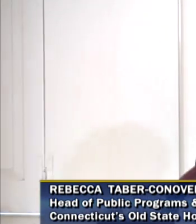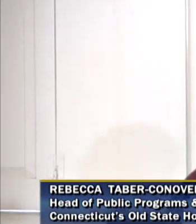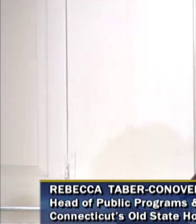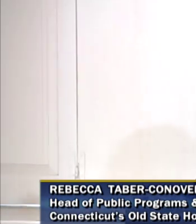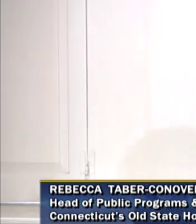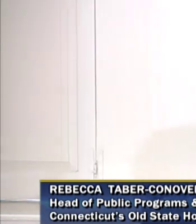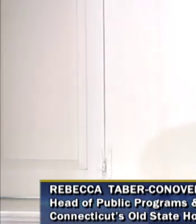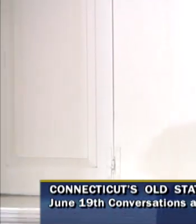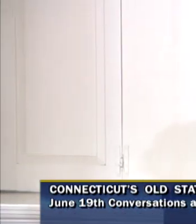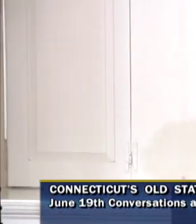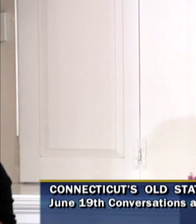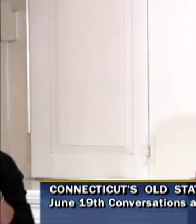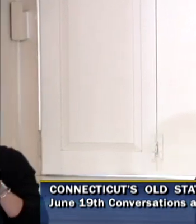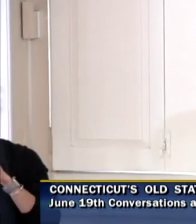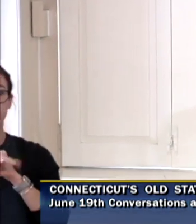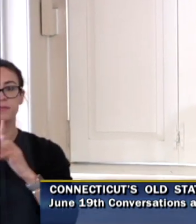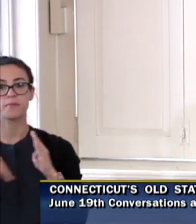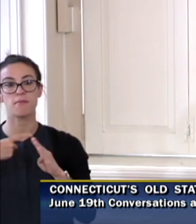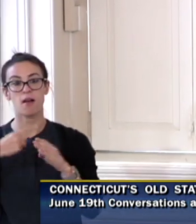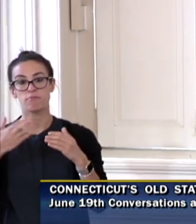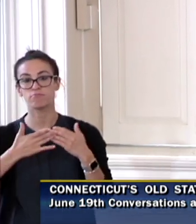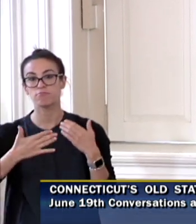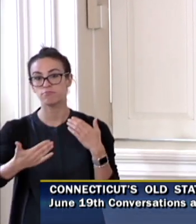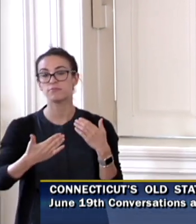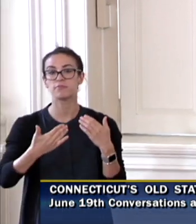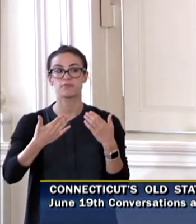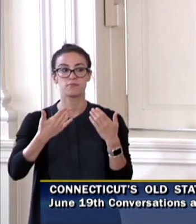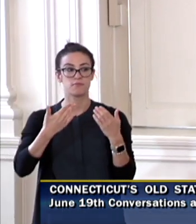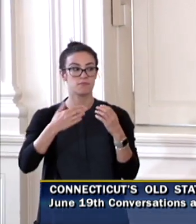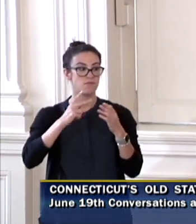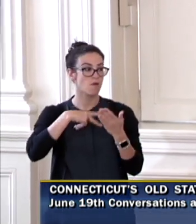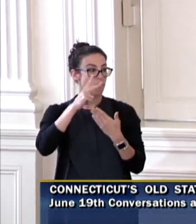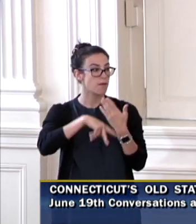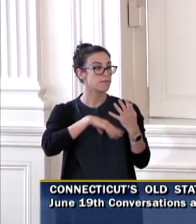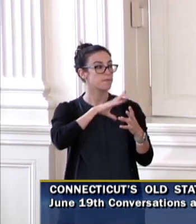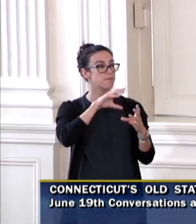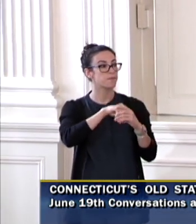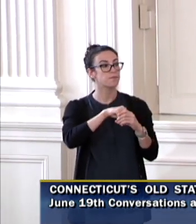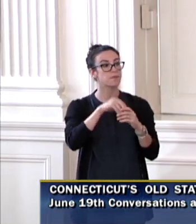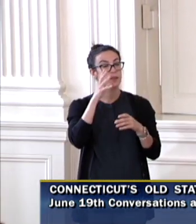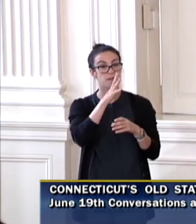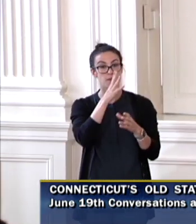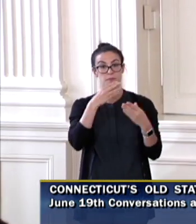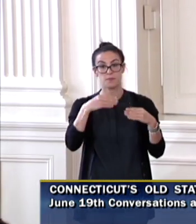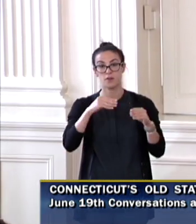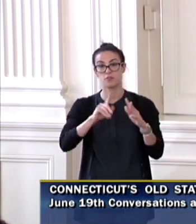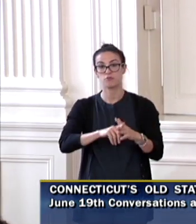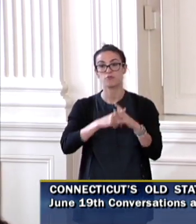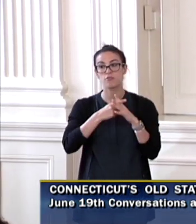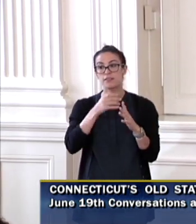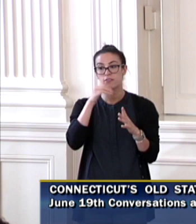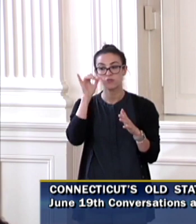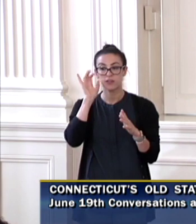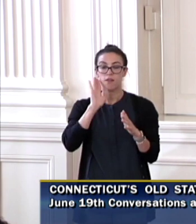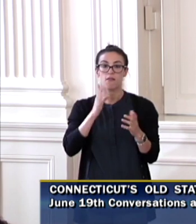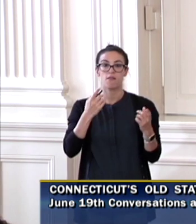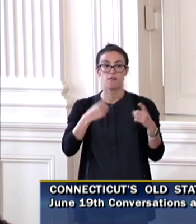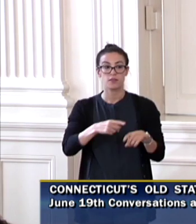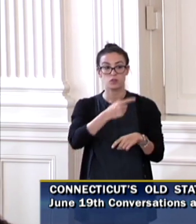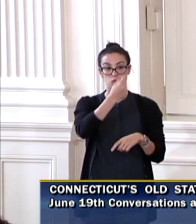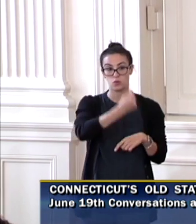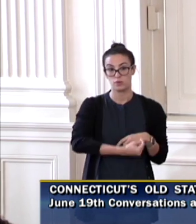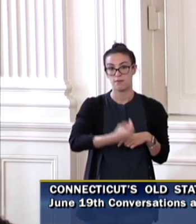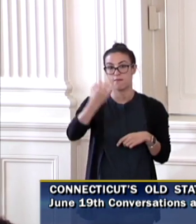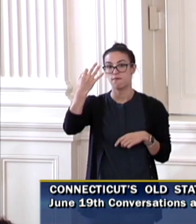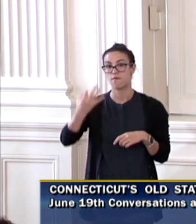Several flyers about upcoming programs, including the farmers market that started yesterday. It'll take place on Tuesdays and Fridays throughout